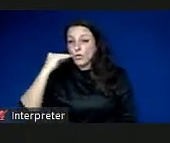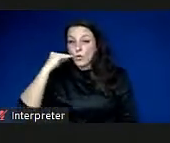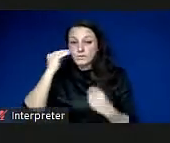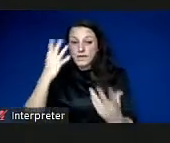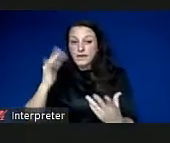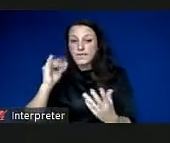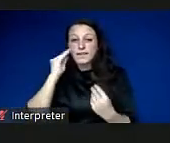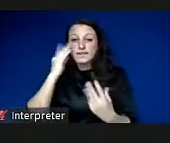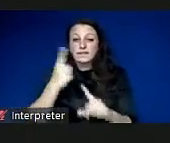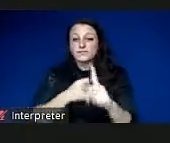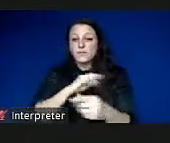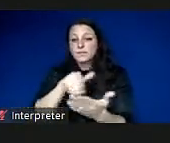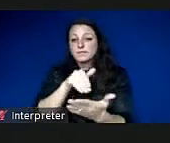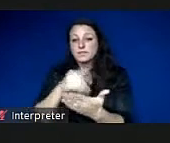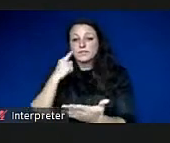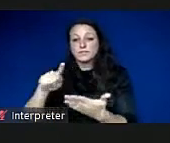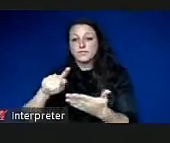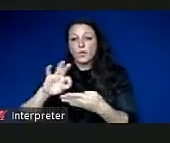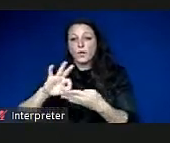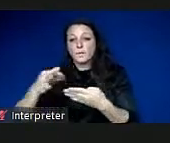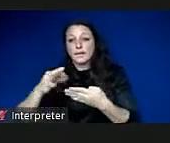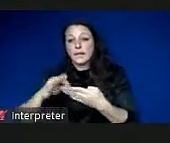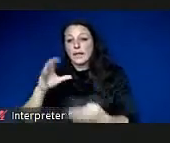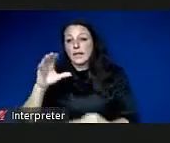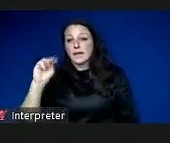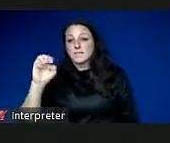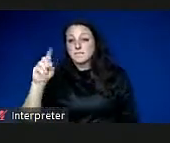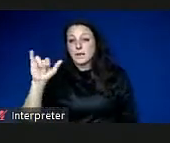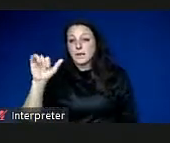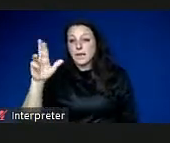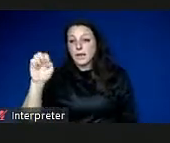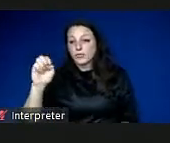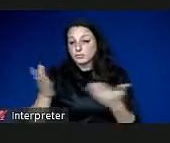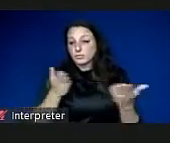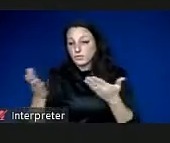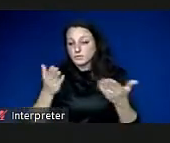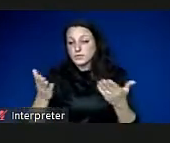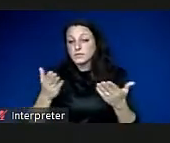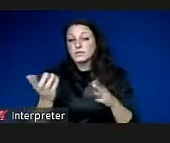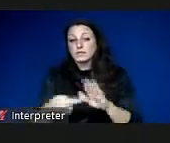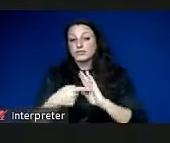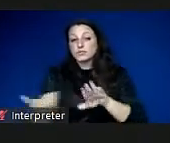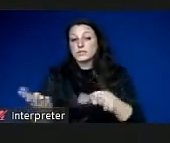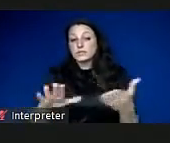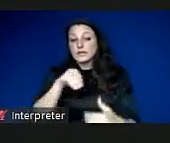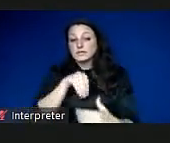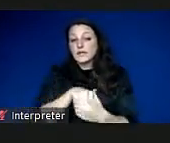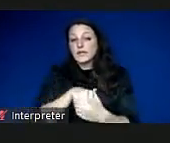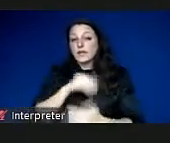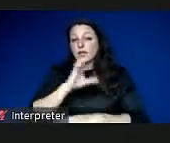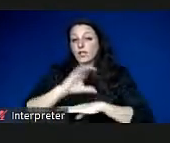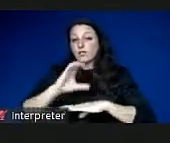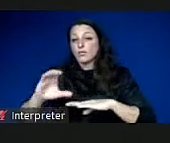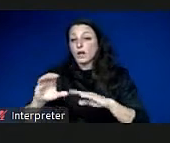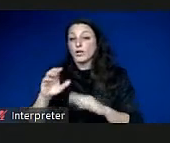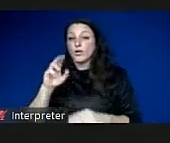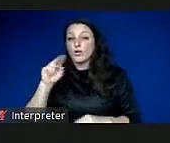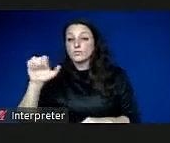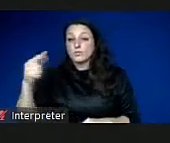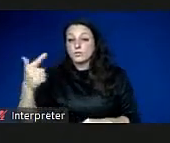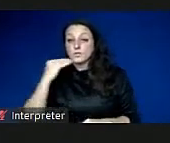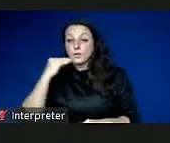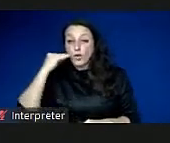the Centers for Medicare and Medicaid Services. And again, shows that deaths in Colorado nursing homes tragically increased as we saw